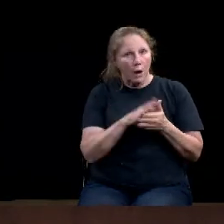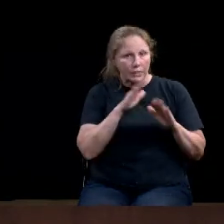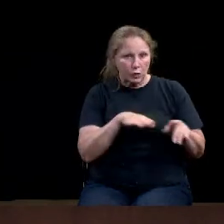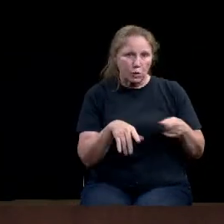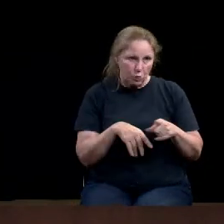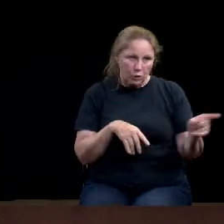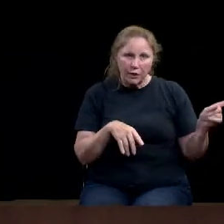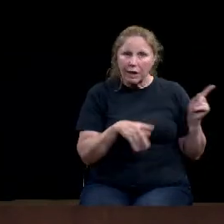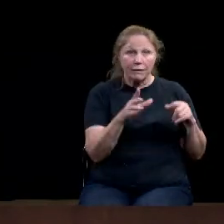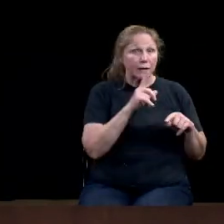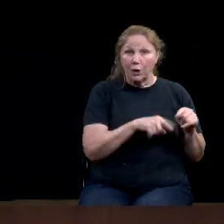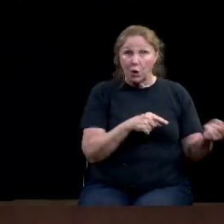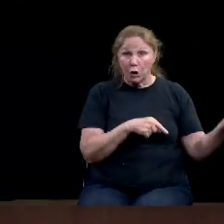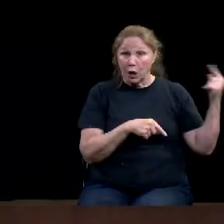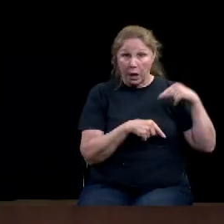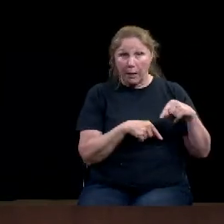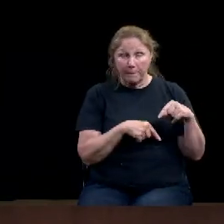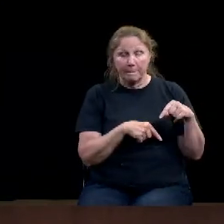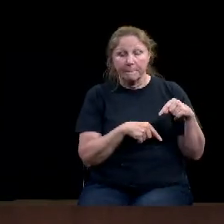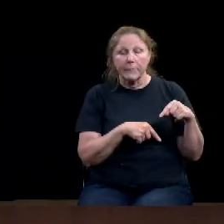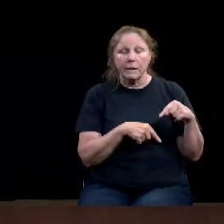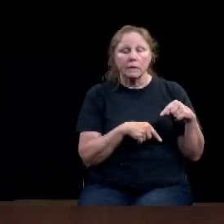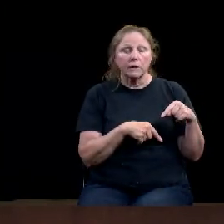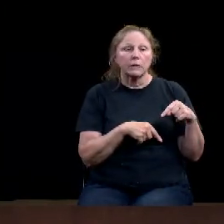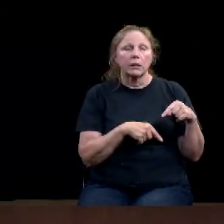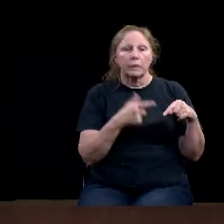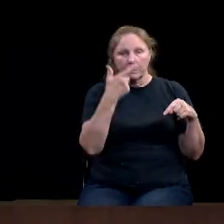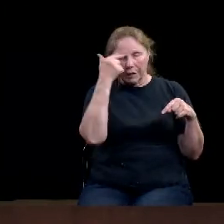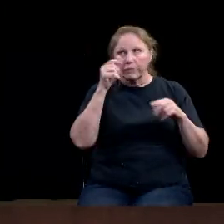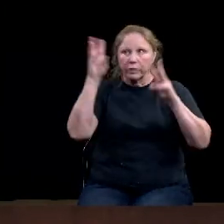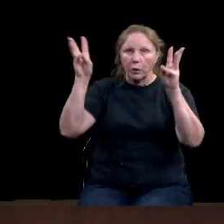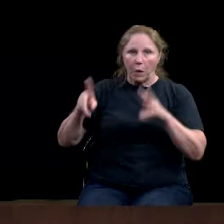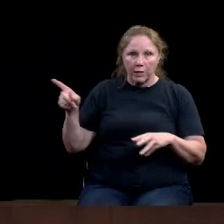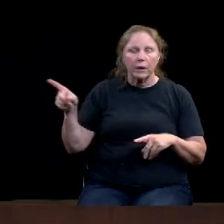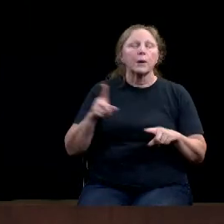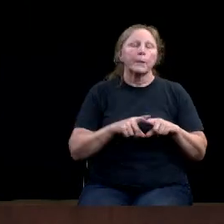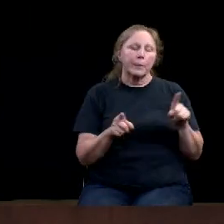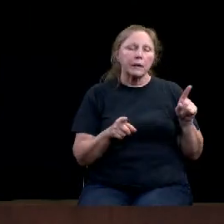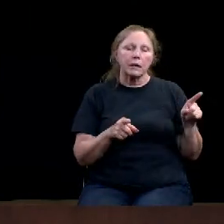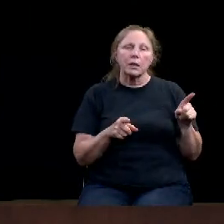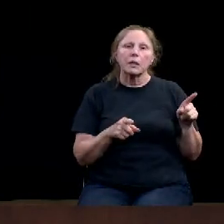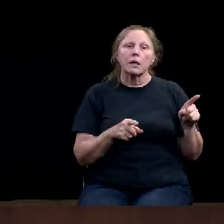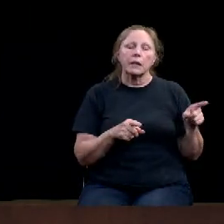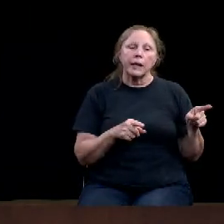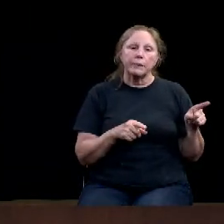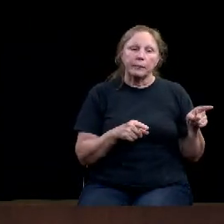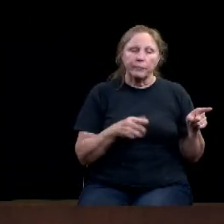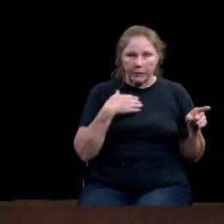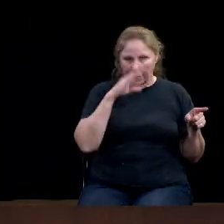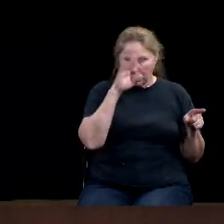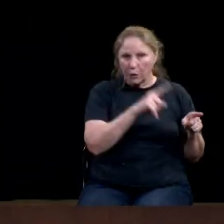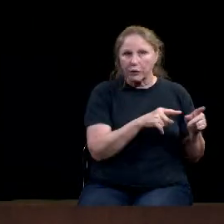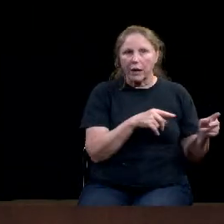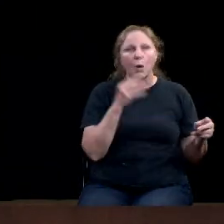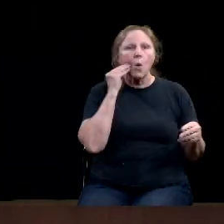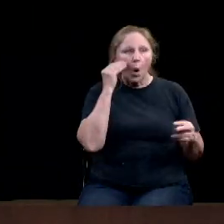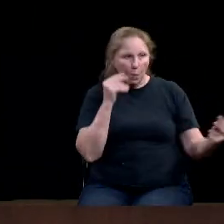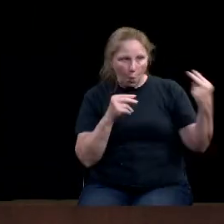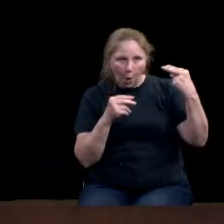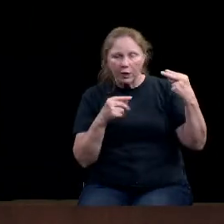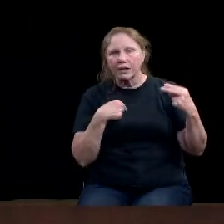they are watching at home, and I'm very fortunate and blessed to have a support system at home that makes this job